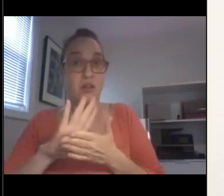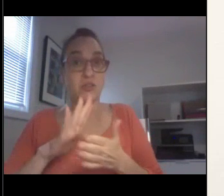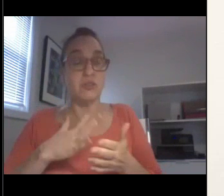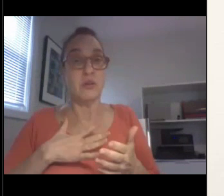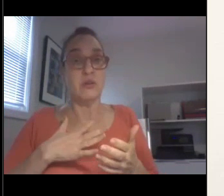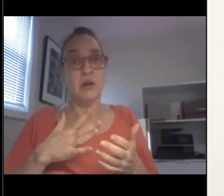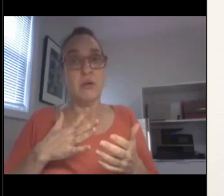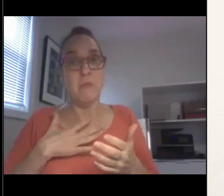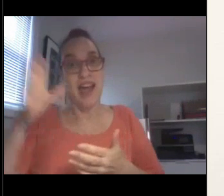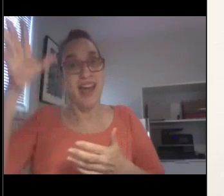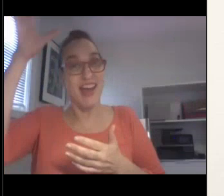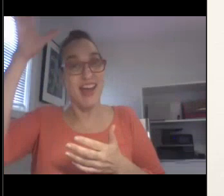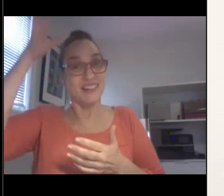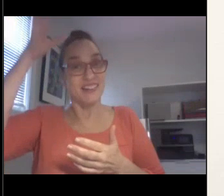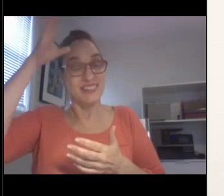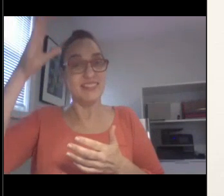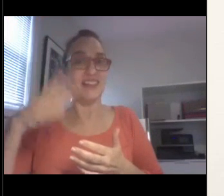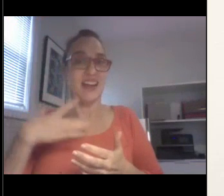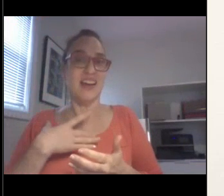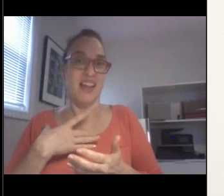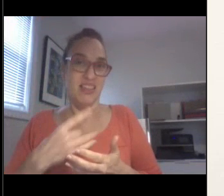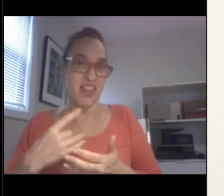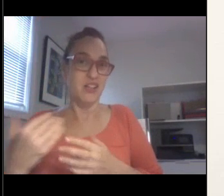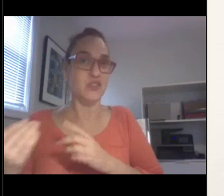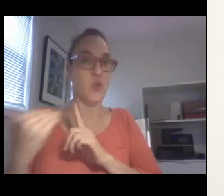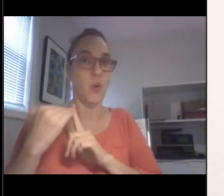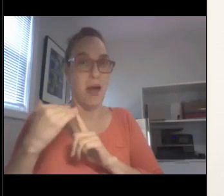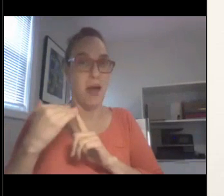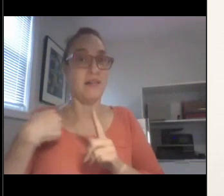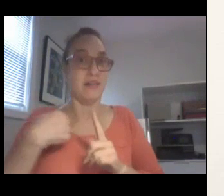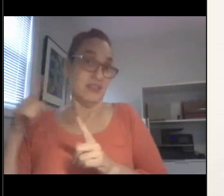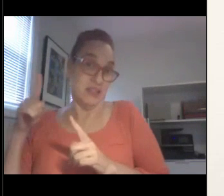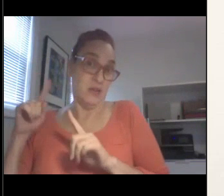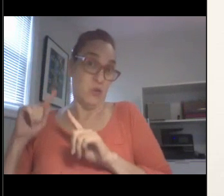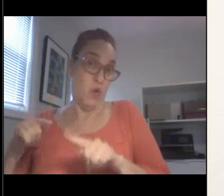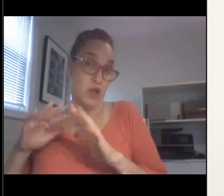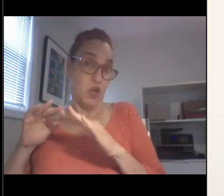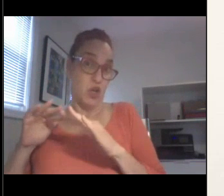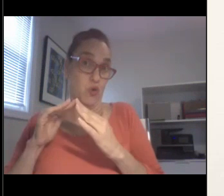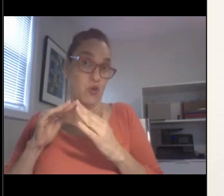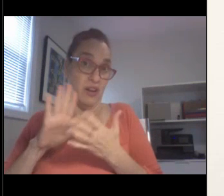all that he did go to community college for a couple semesters. So thank you, Dad.